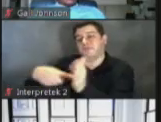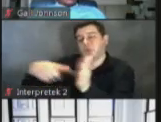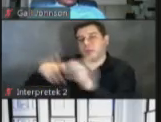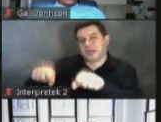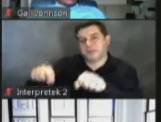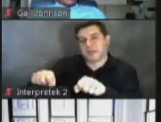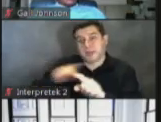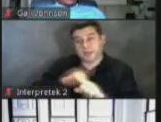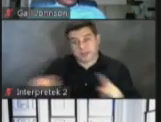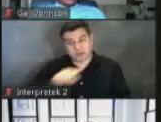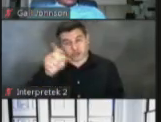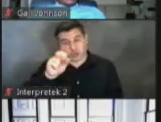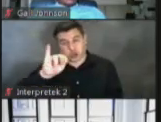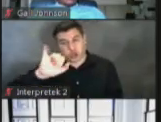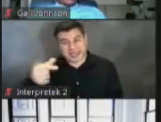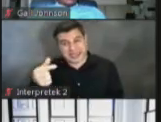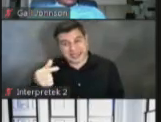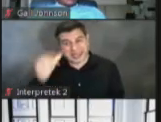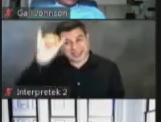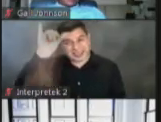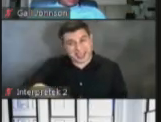a representation of our city's values.